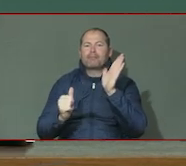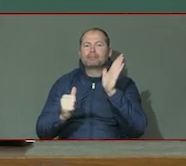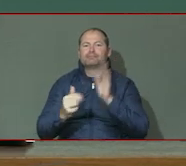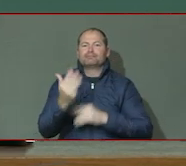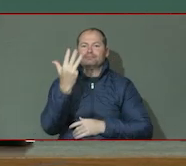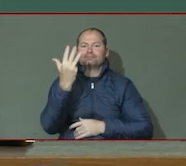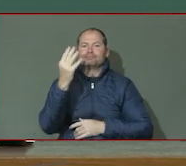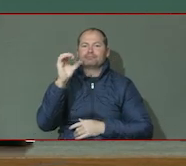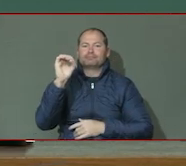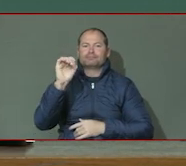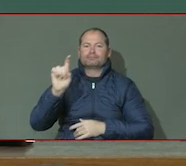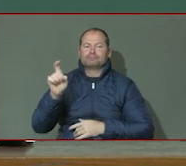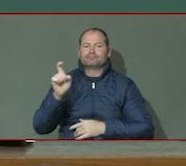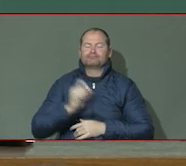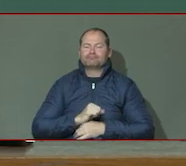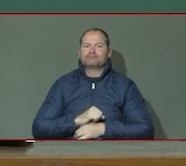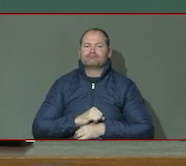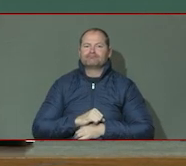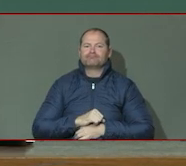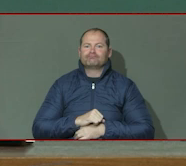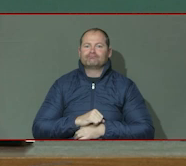and that will give you